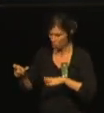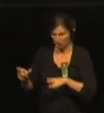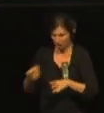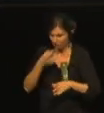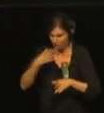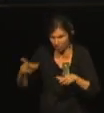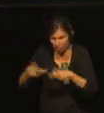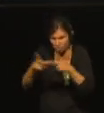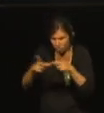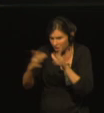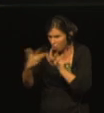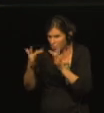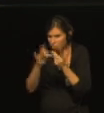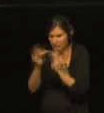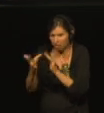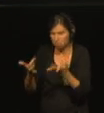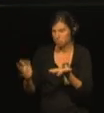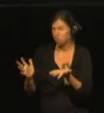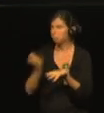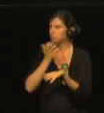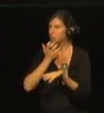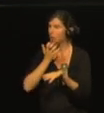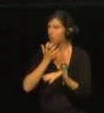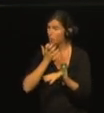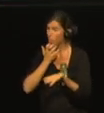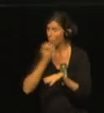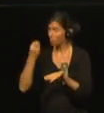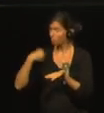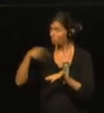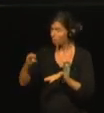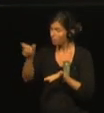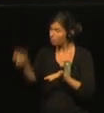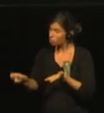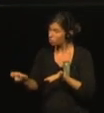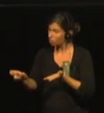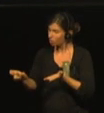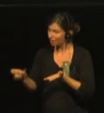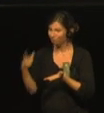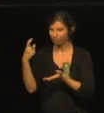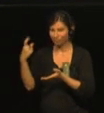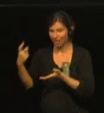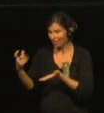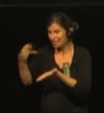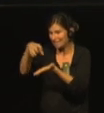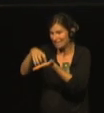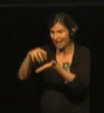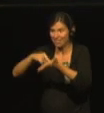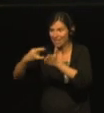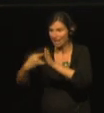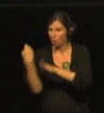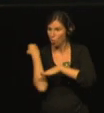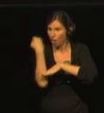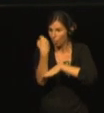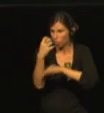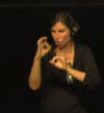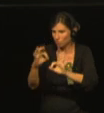example, that a person will need special technical equipment. So, is it